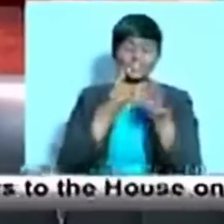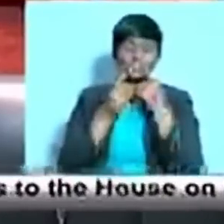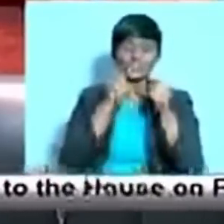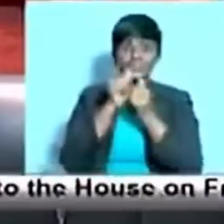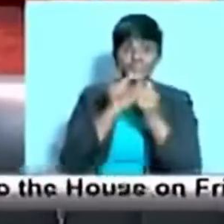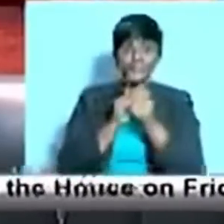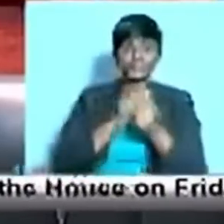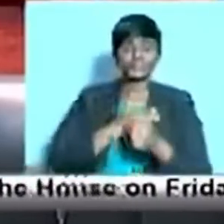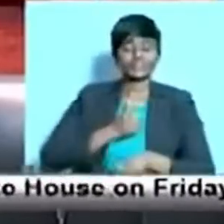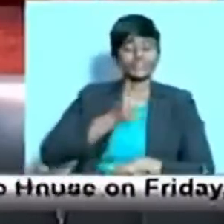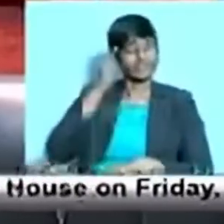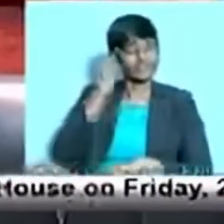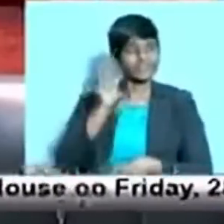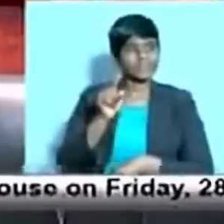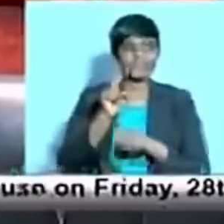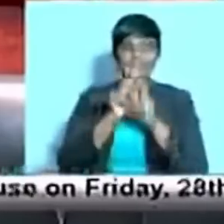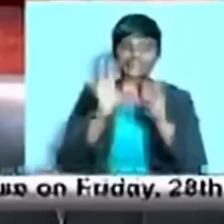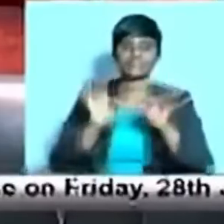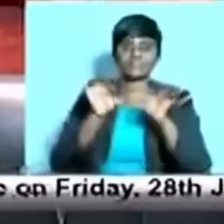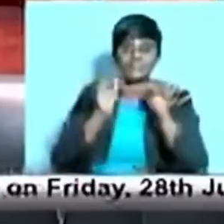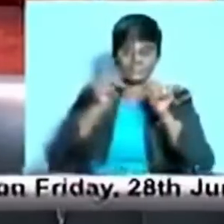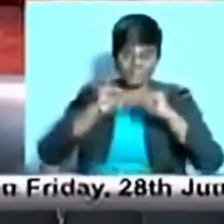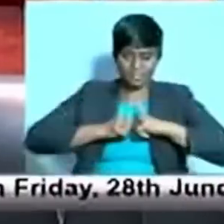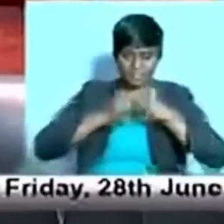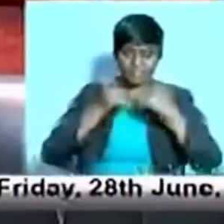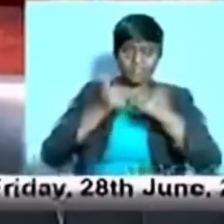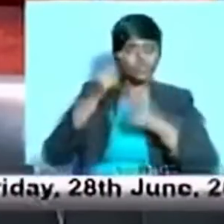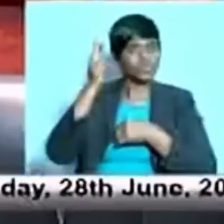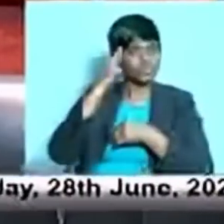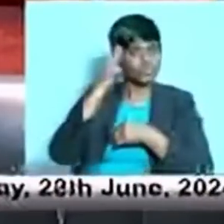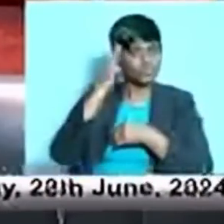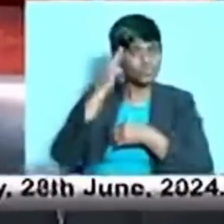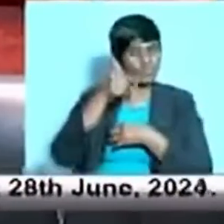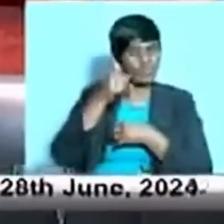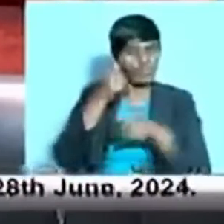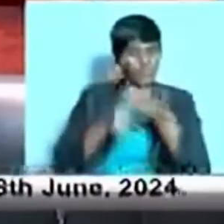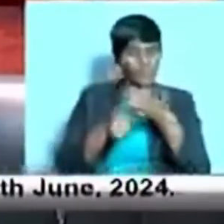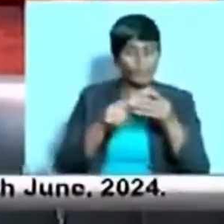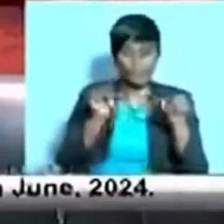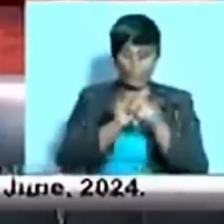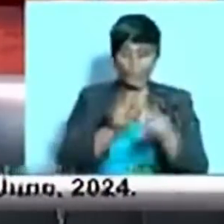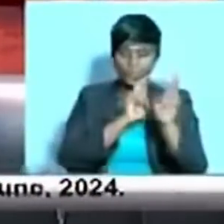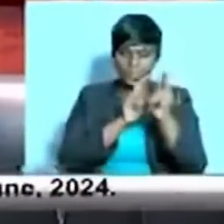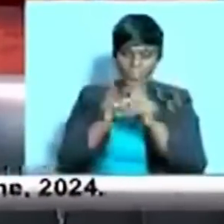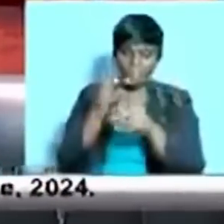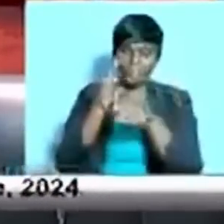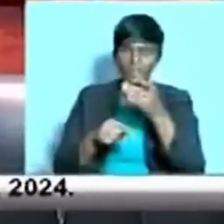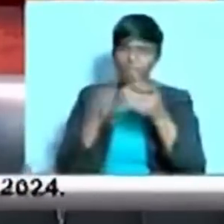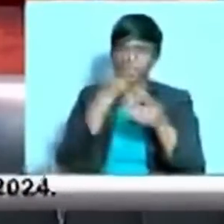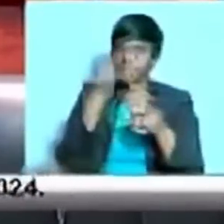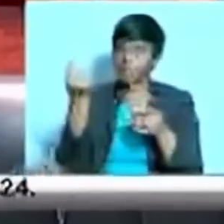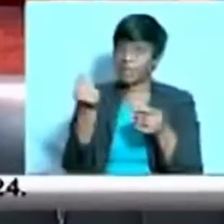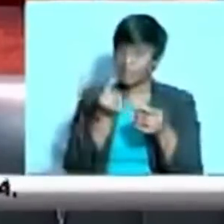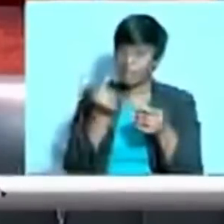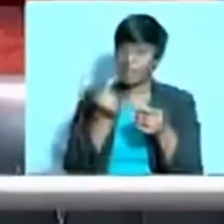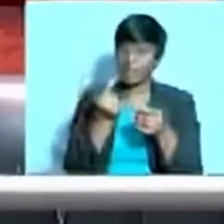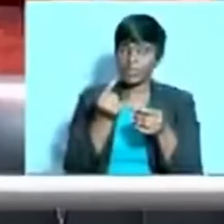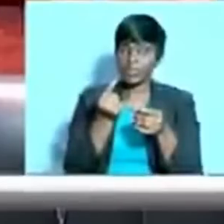I think it is important that when you call, you also respond. He who comes to,